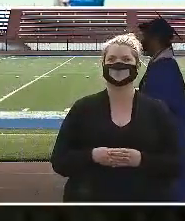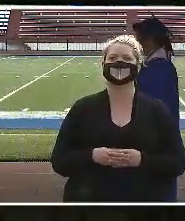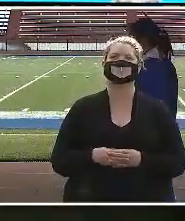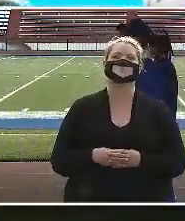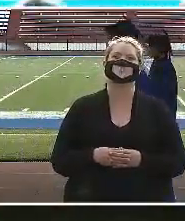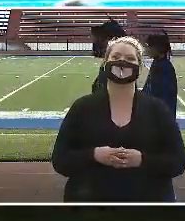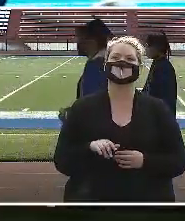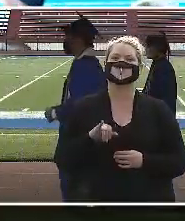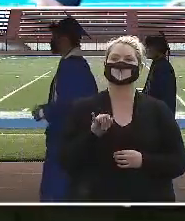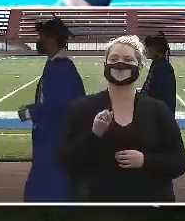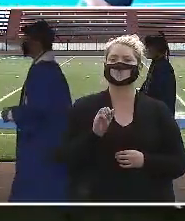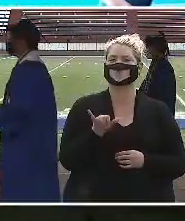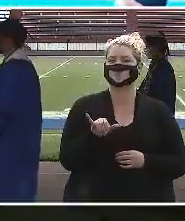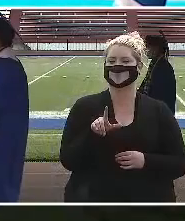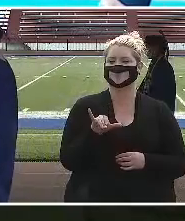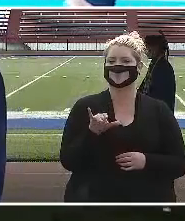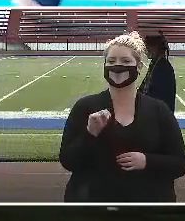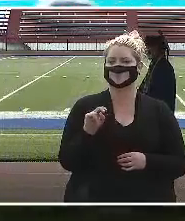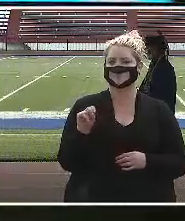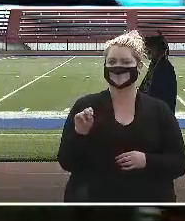Jalen Williams.